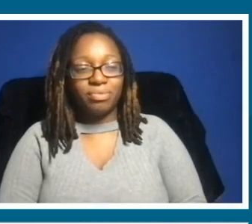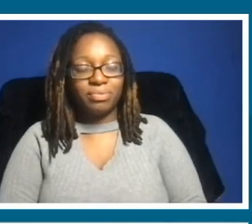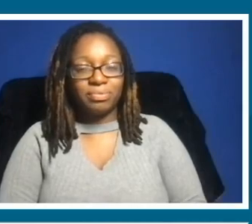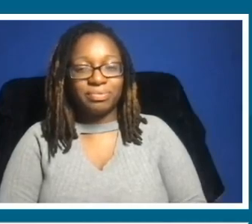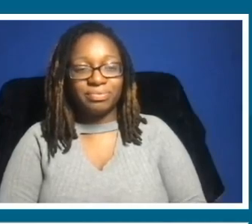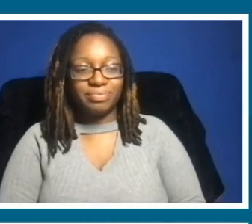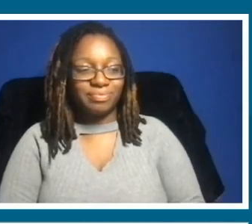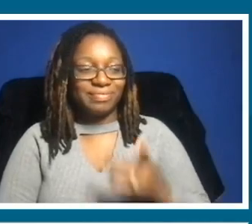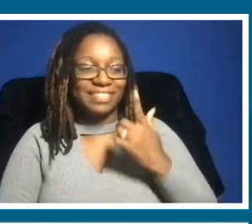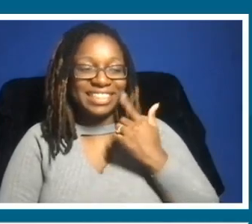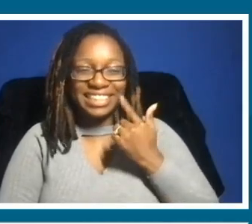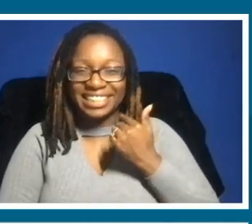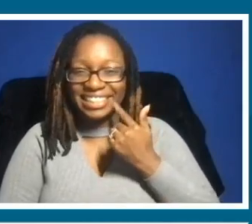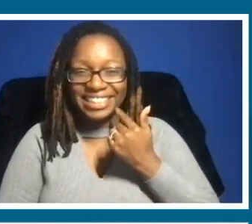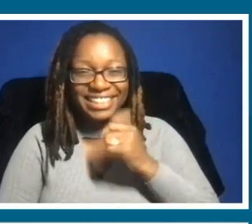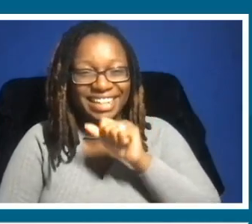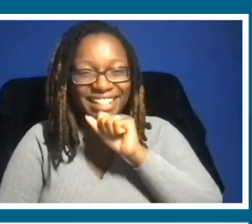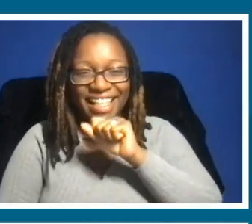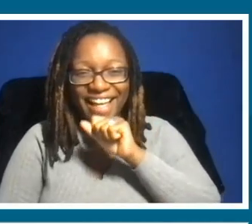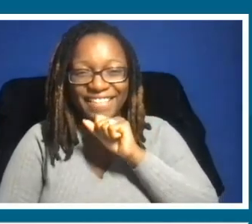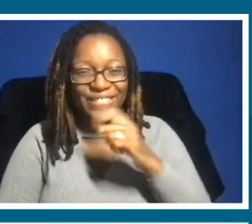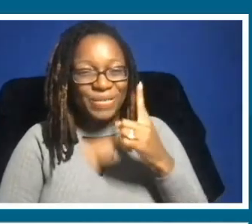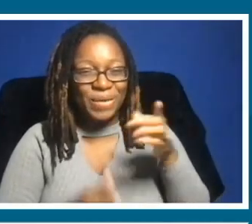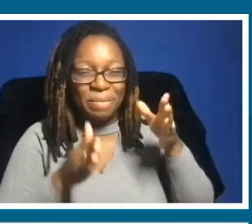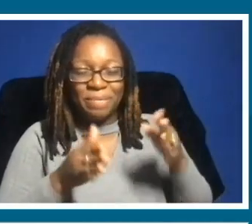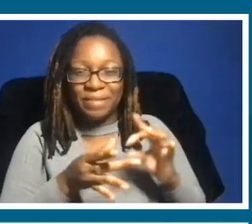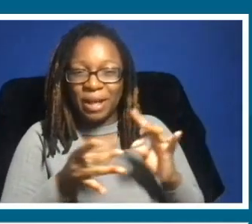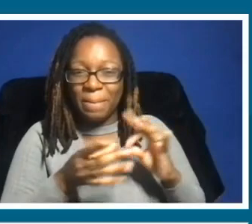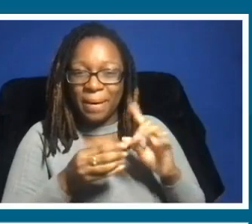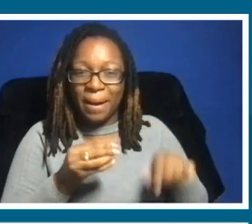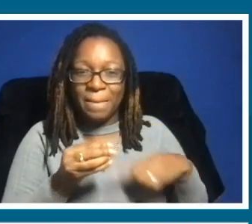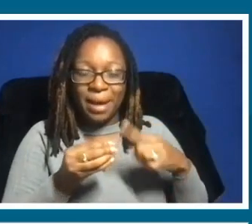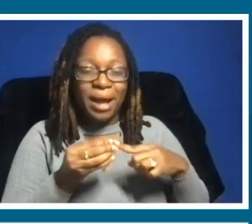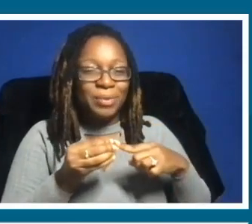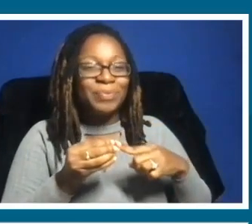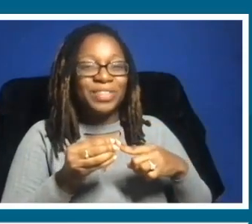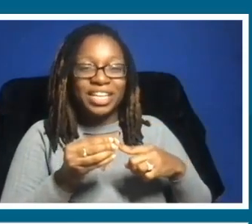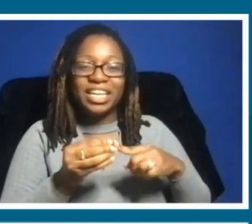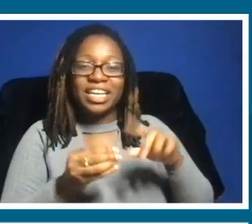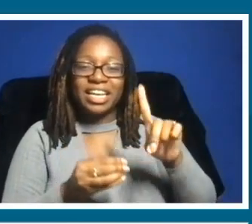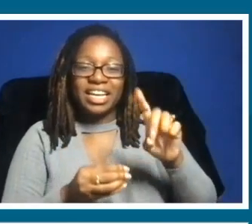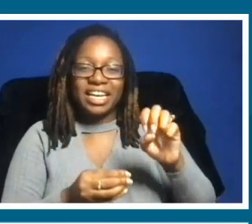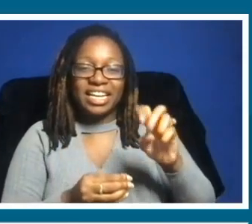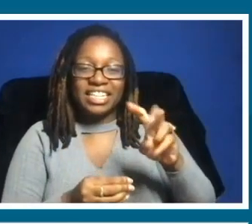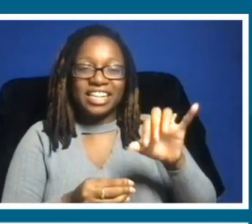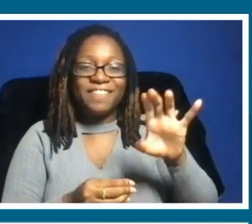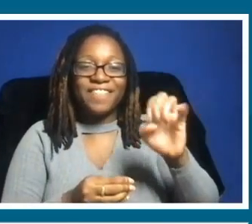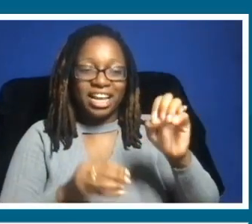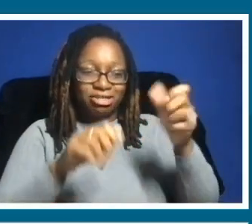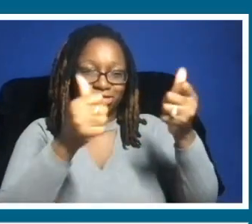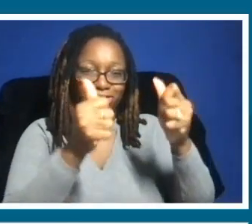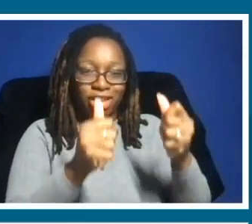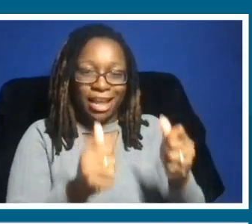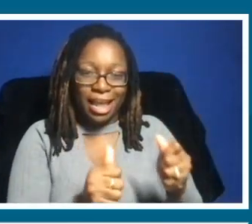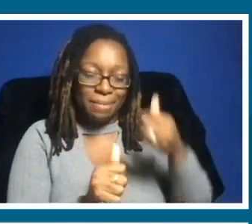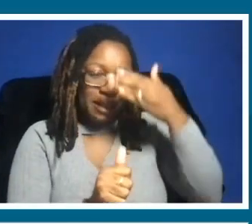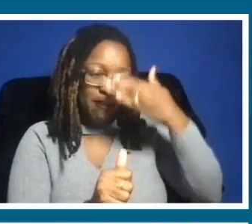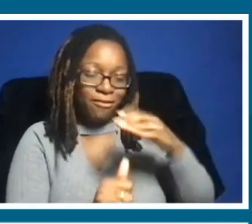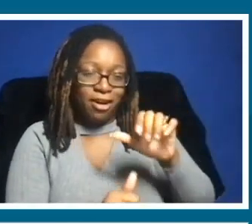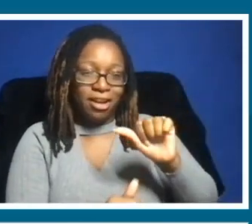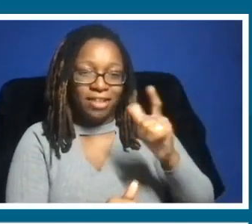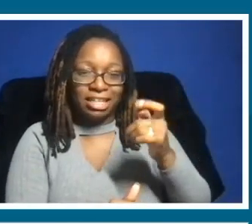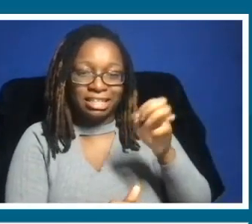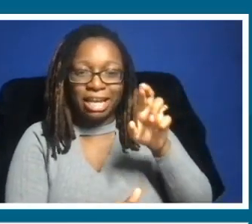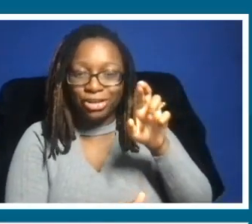I love it. I love it. Somebody is commenting on the shape of the device in front of Alexander Graham Bell, thinking it resembles the Loch